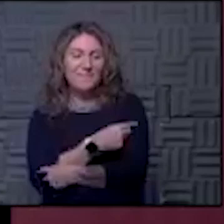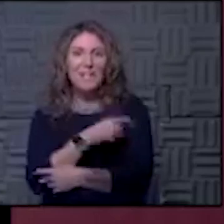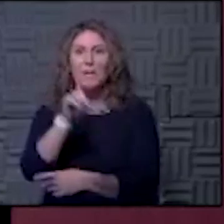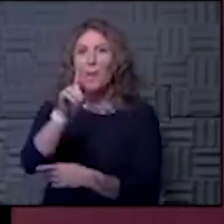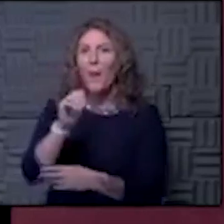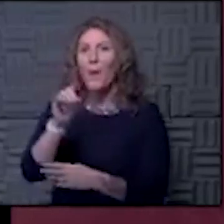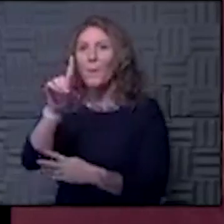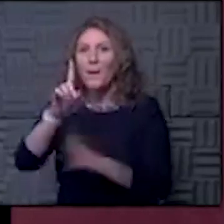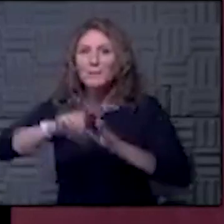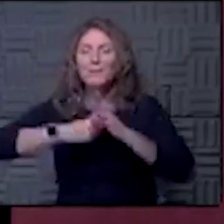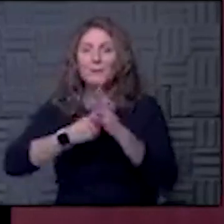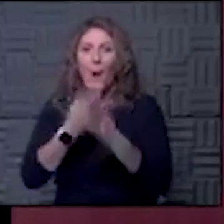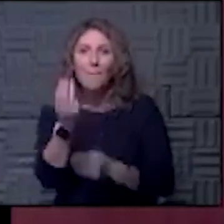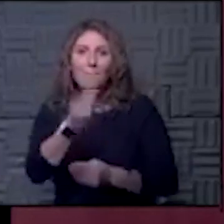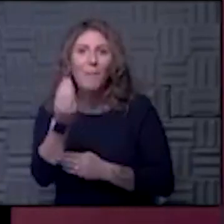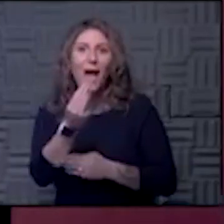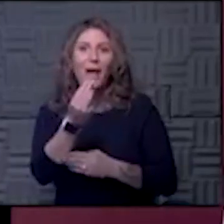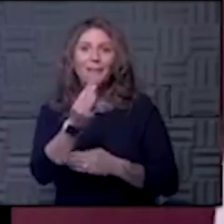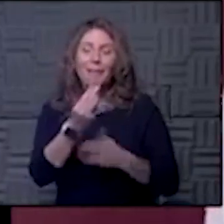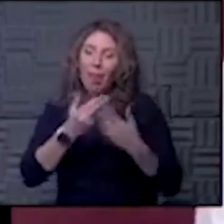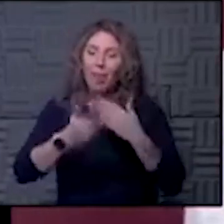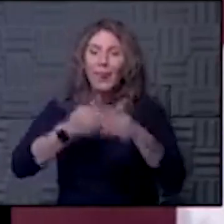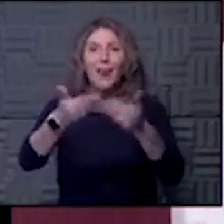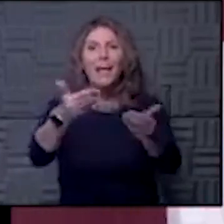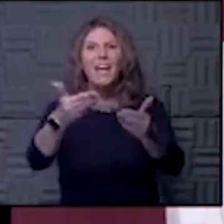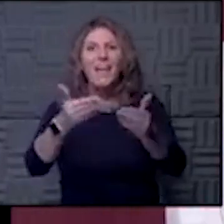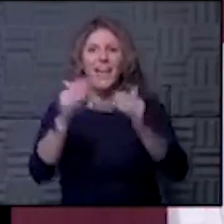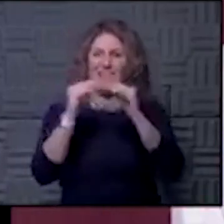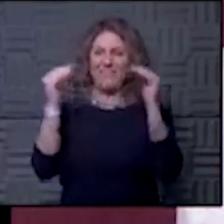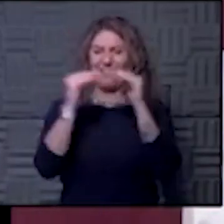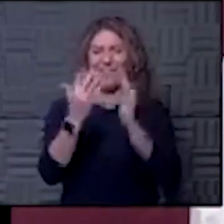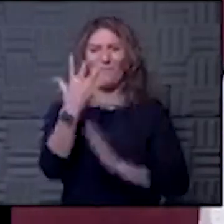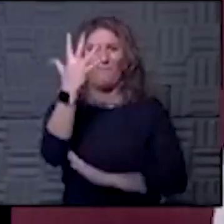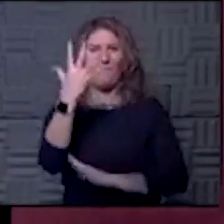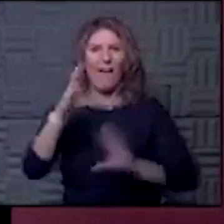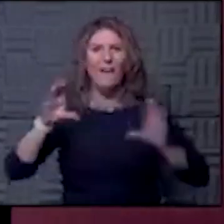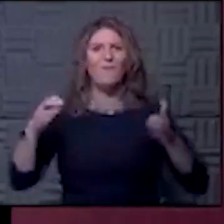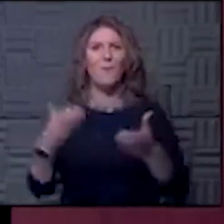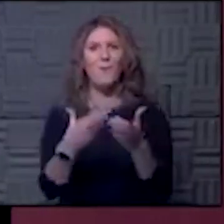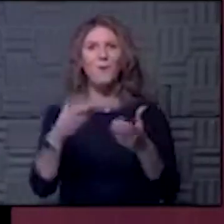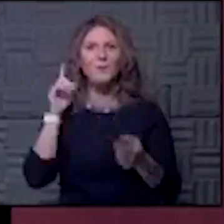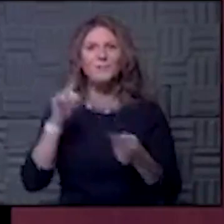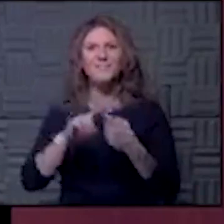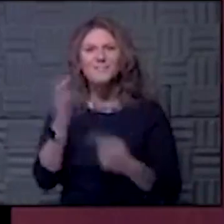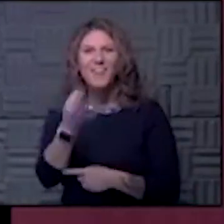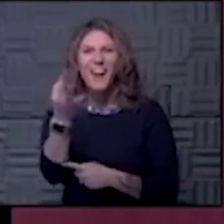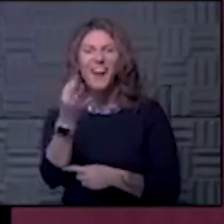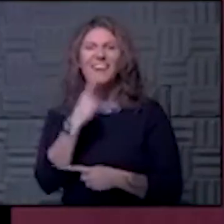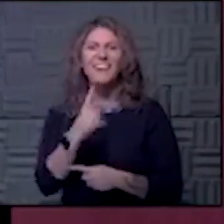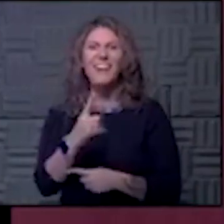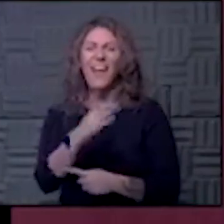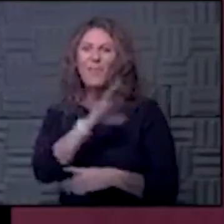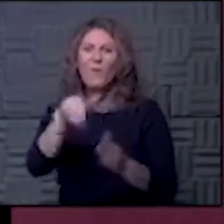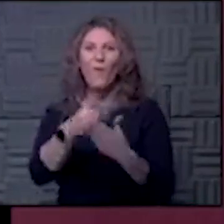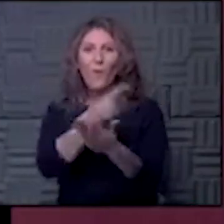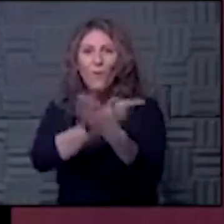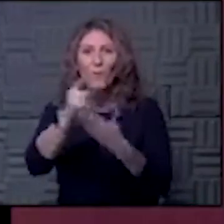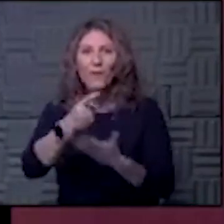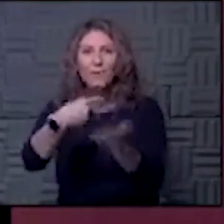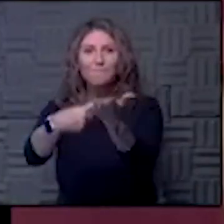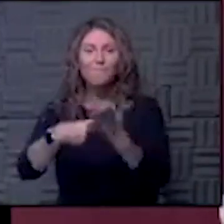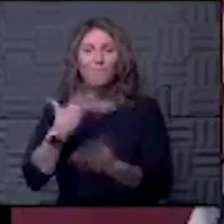with on Monday, and we'll just get all the way to a level 5 course by Friday. Yeah. We're going to spend the whole week on vaccination. That's right. Yep.